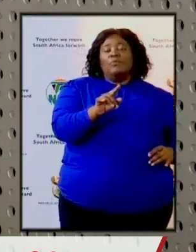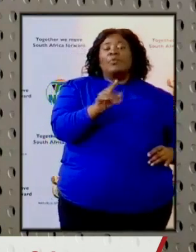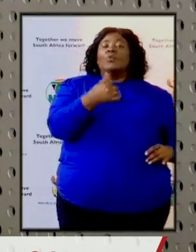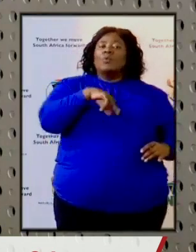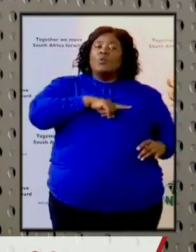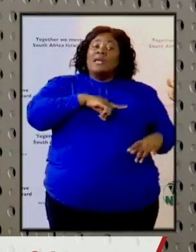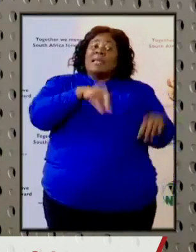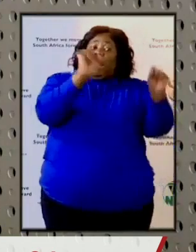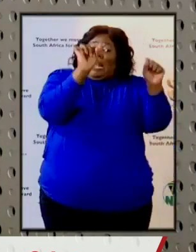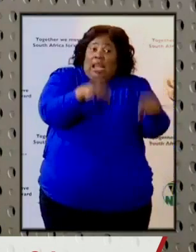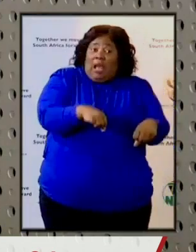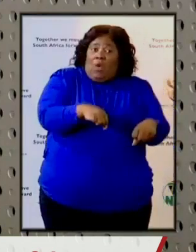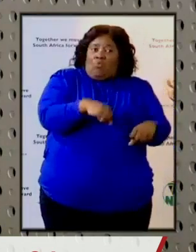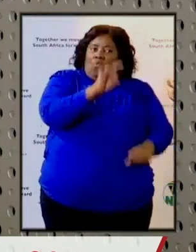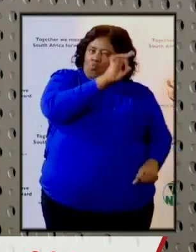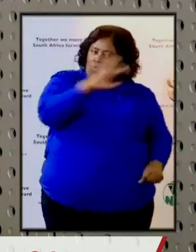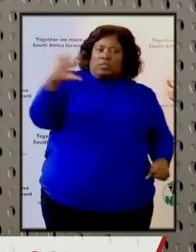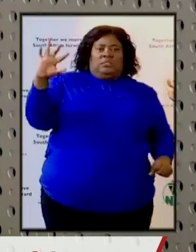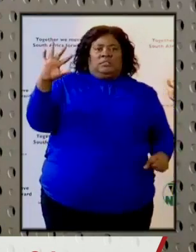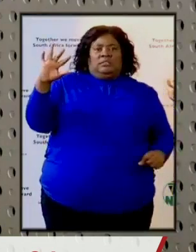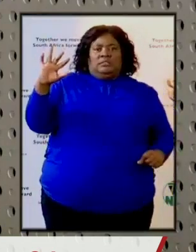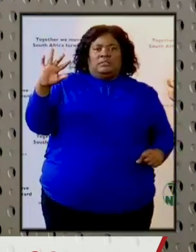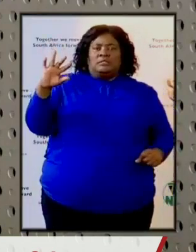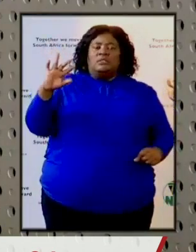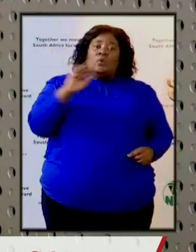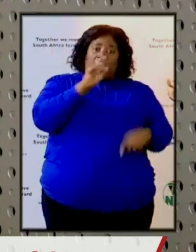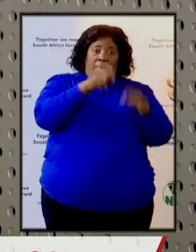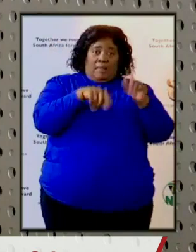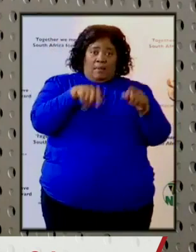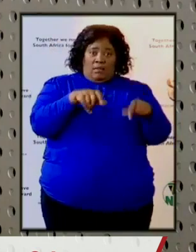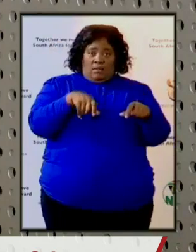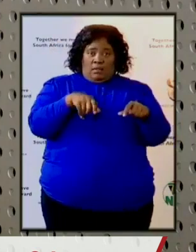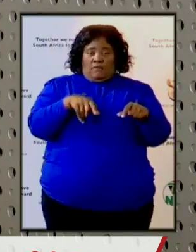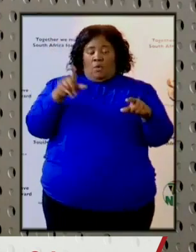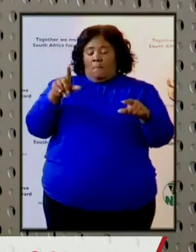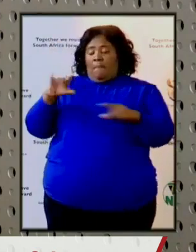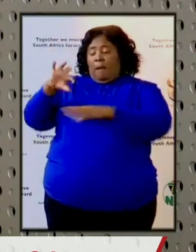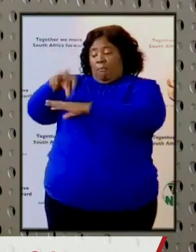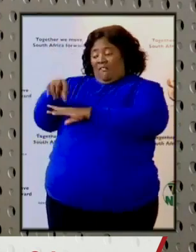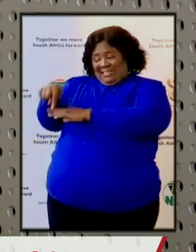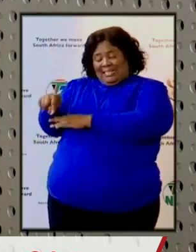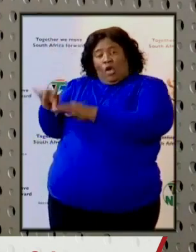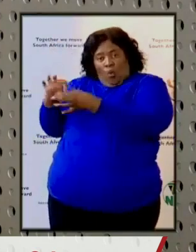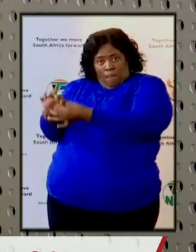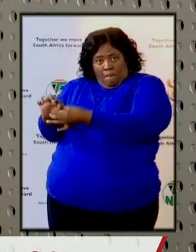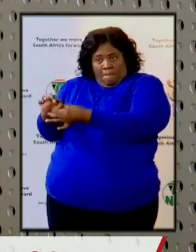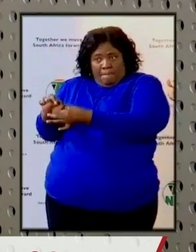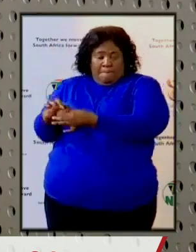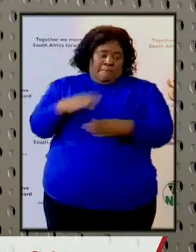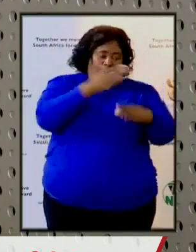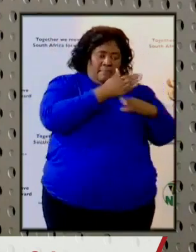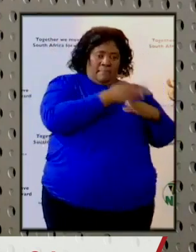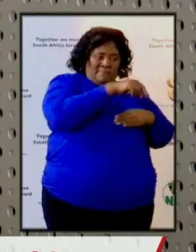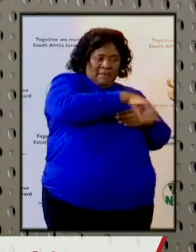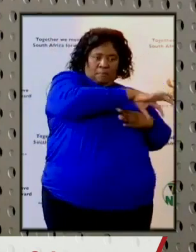allowance for people to move from the provinces they are in to the